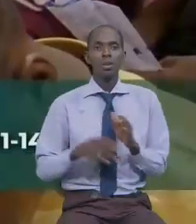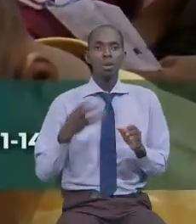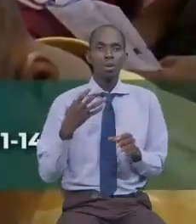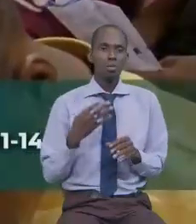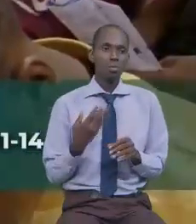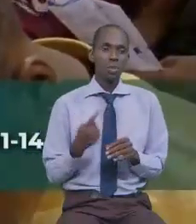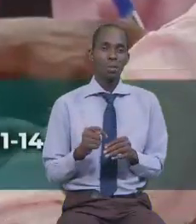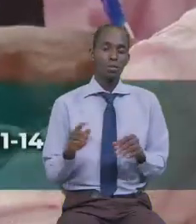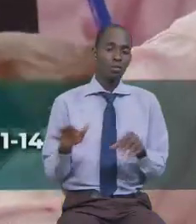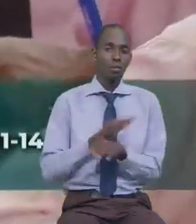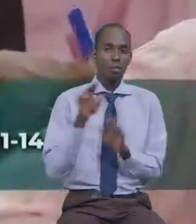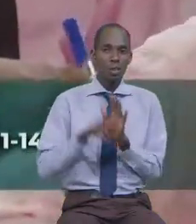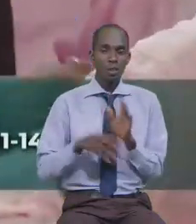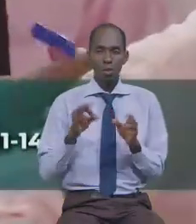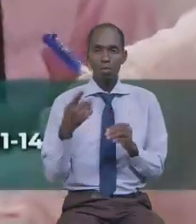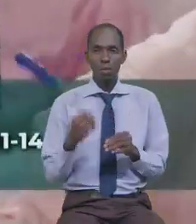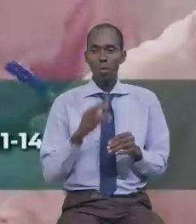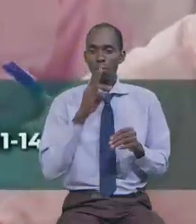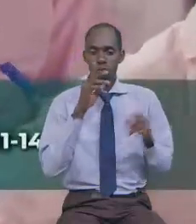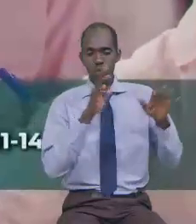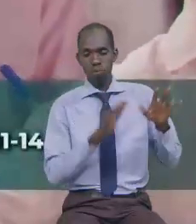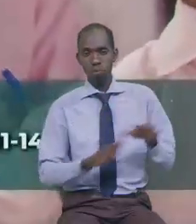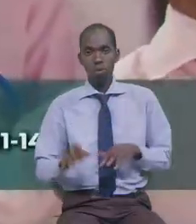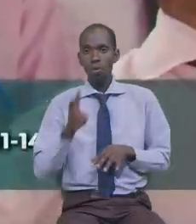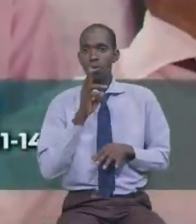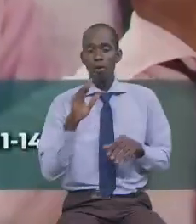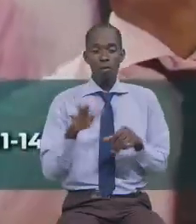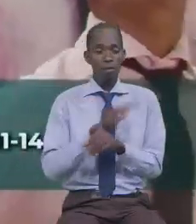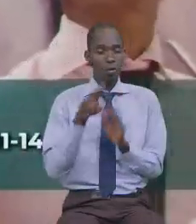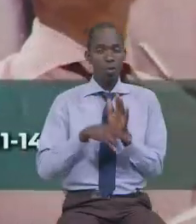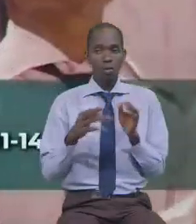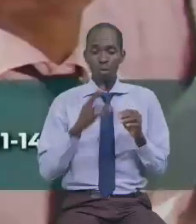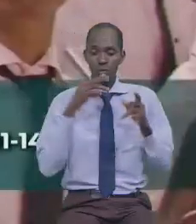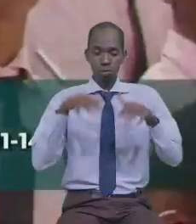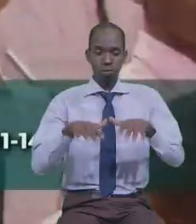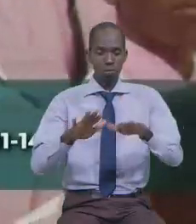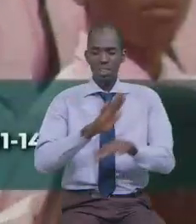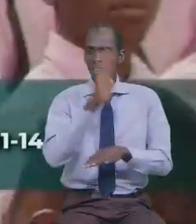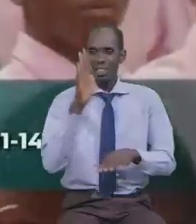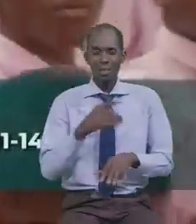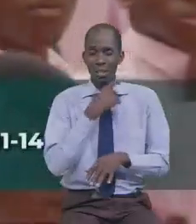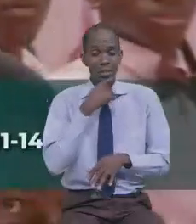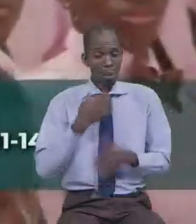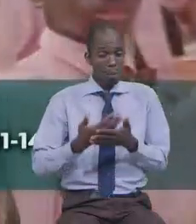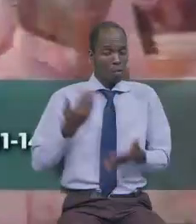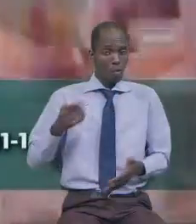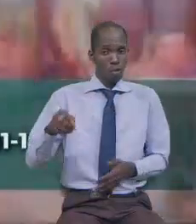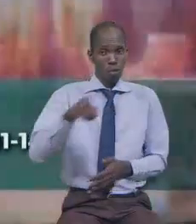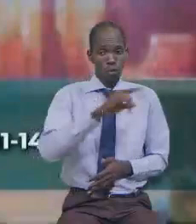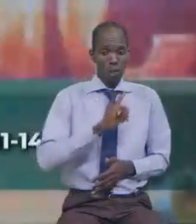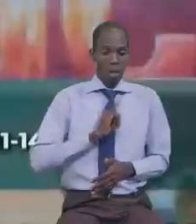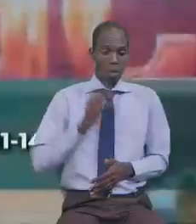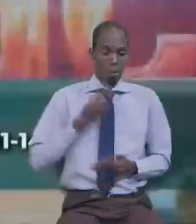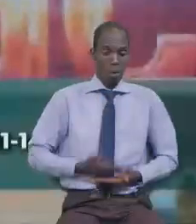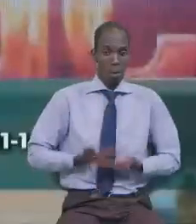ocean. The fullness of the sea. It never runs dry. Before we were born, that ocean had been